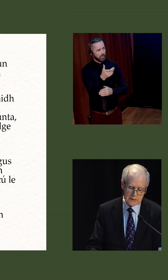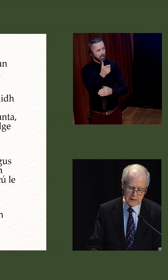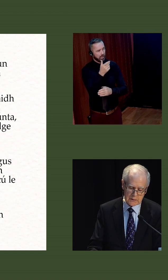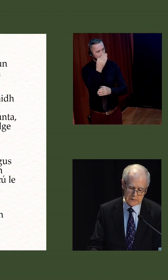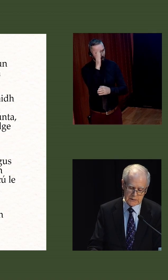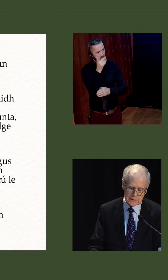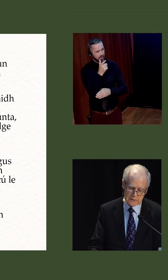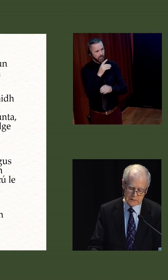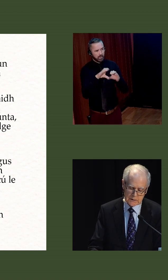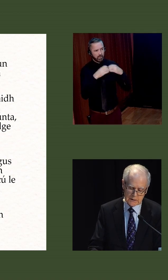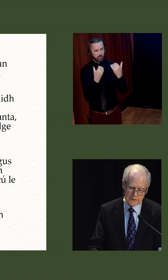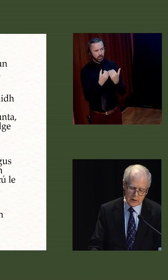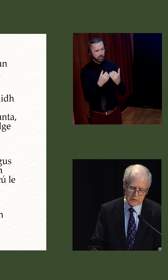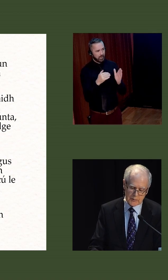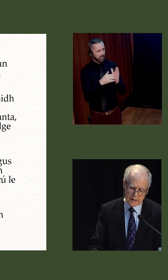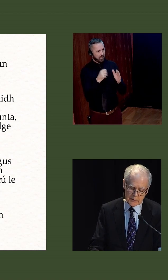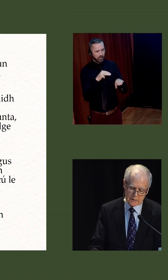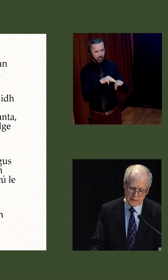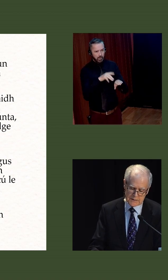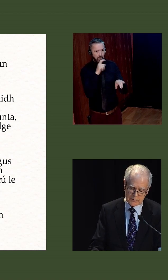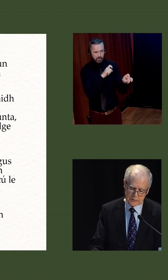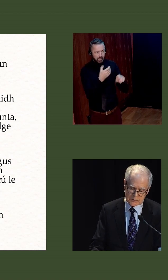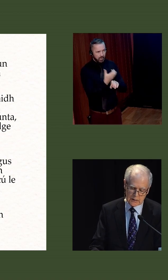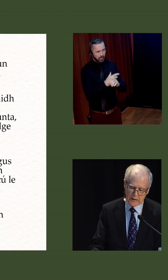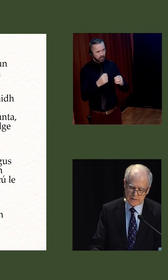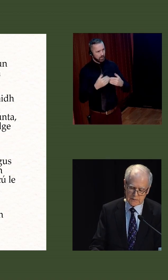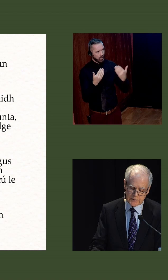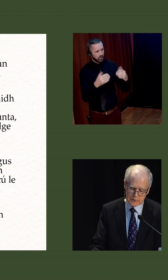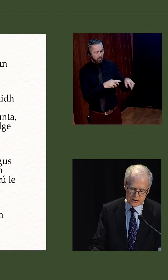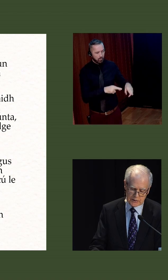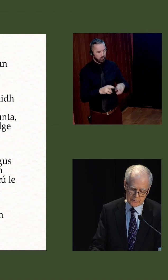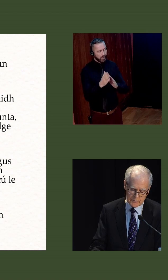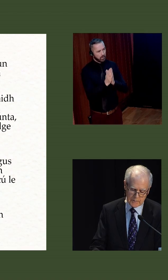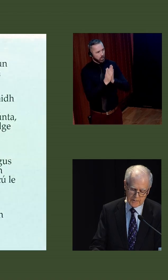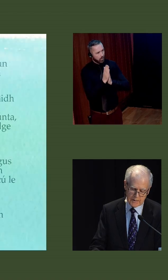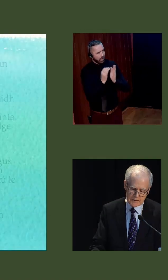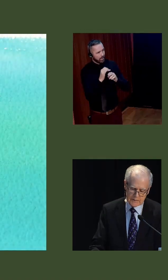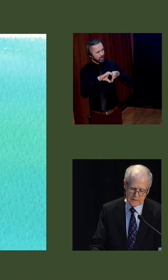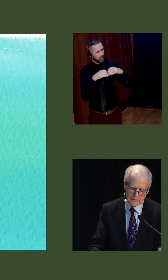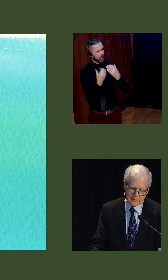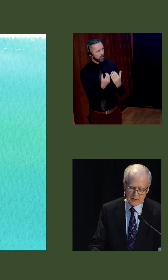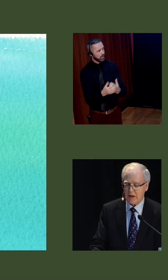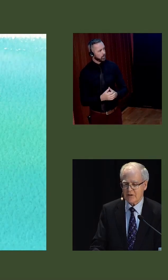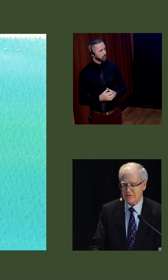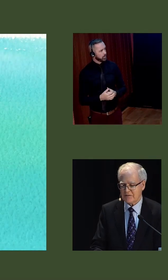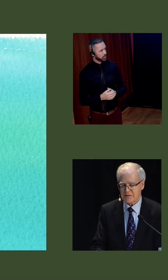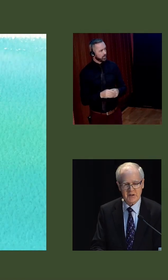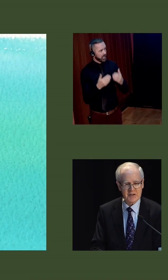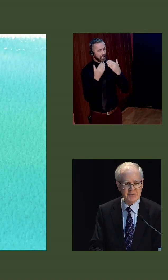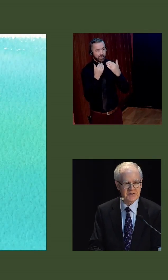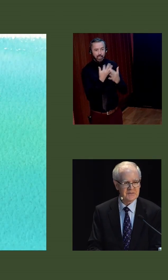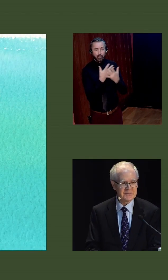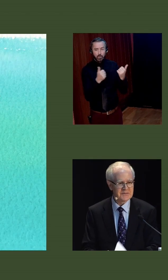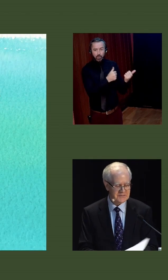community in spite of the difficulties. There was a rise in morale among that community.